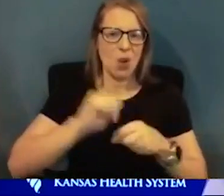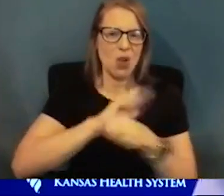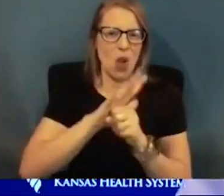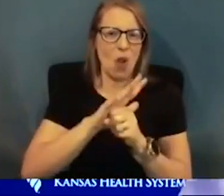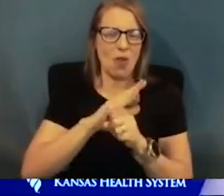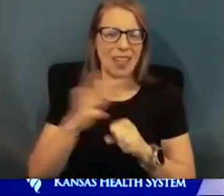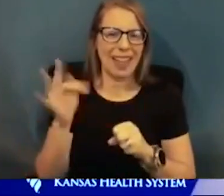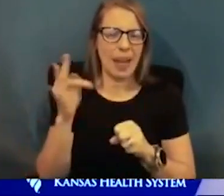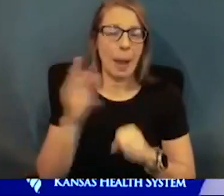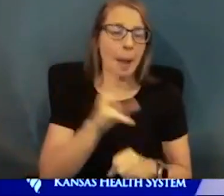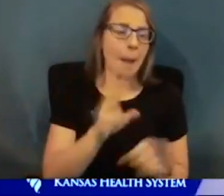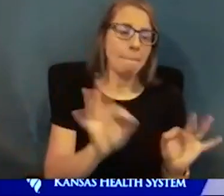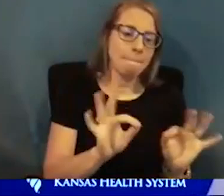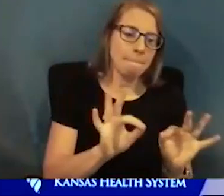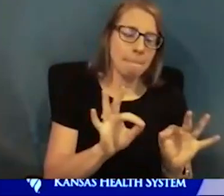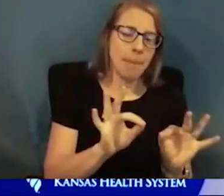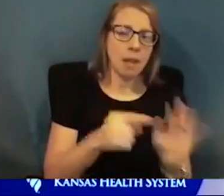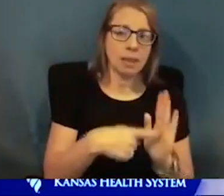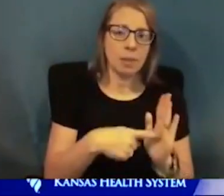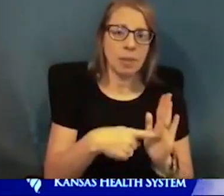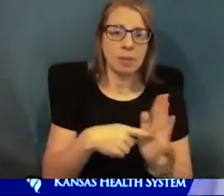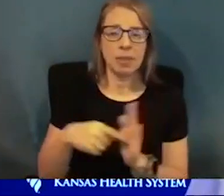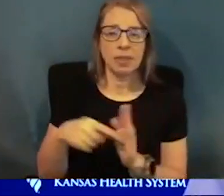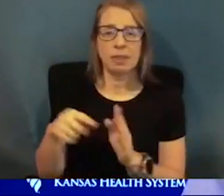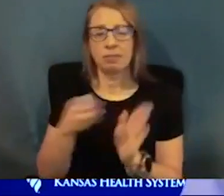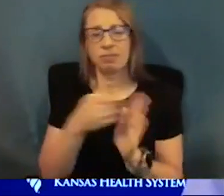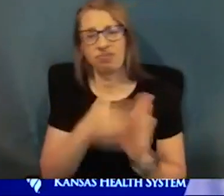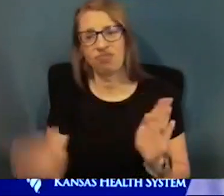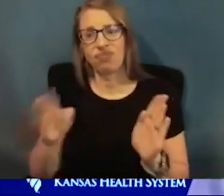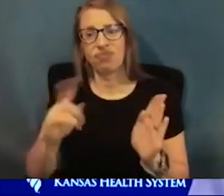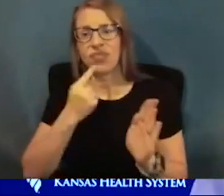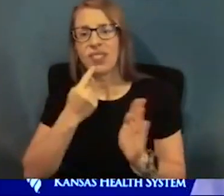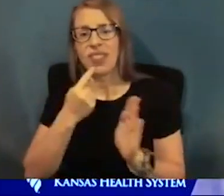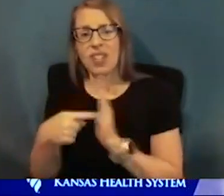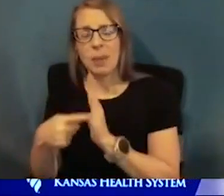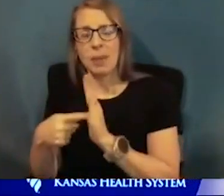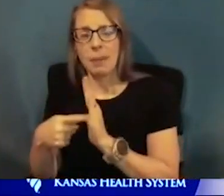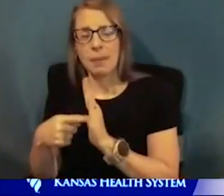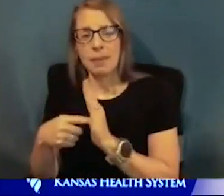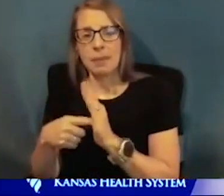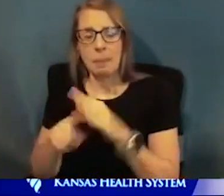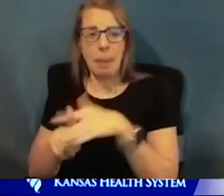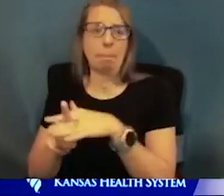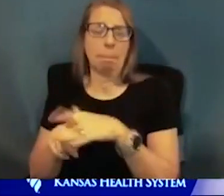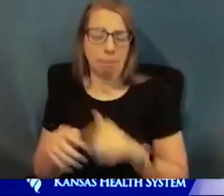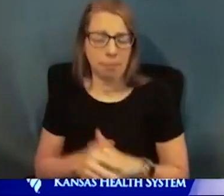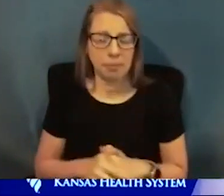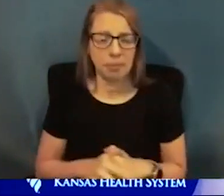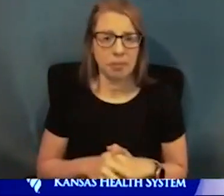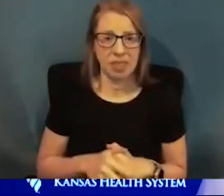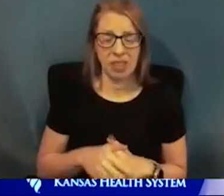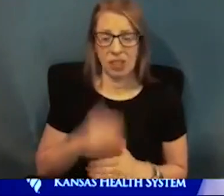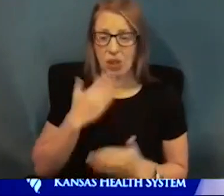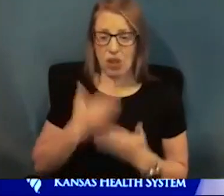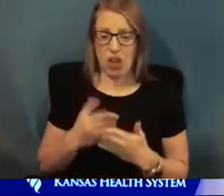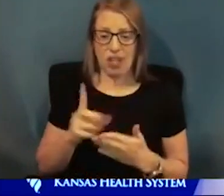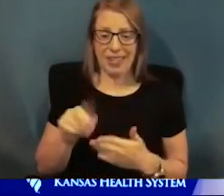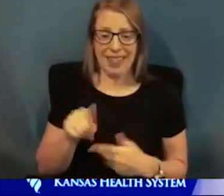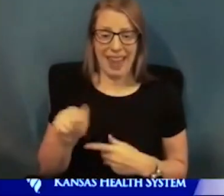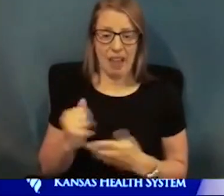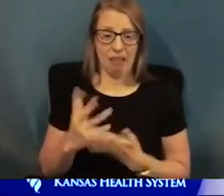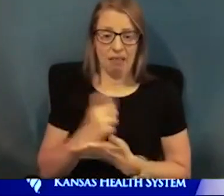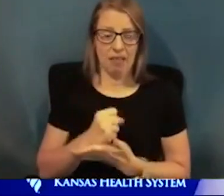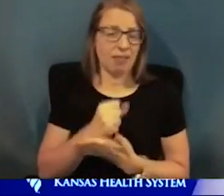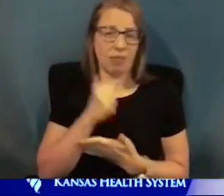mild symptoms all the way up to severe. We don't have any good data on if it was people who just got